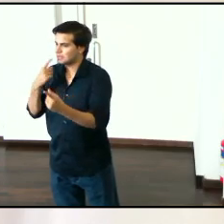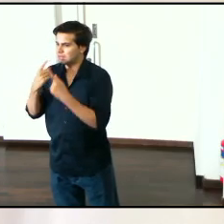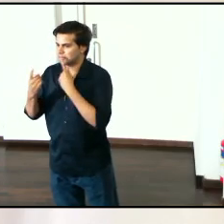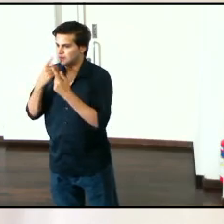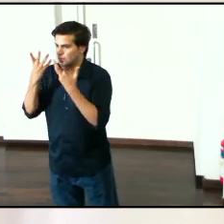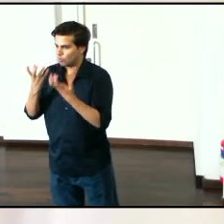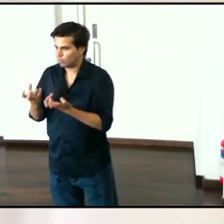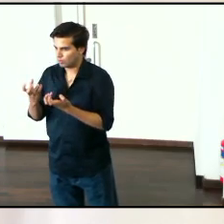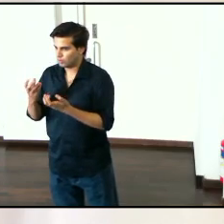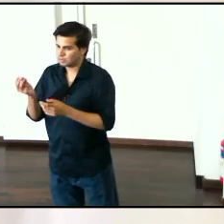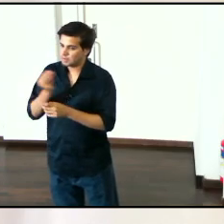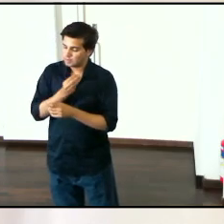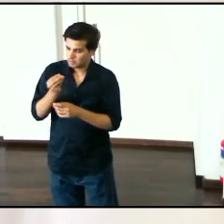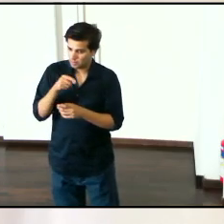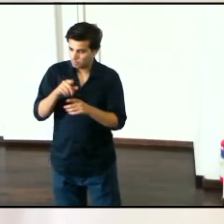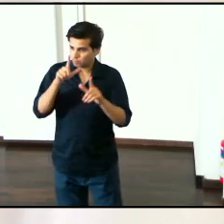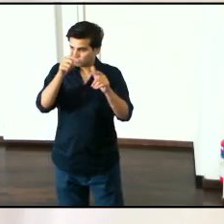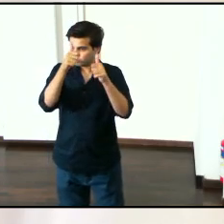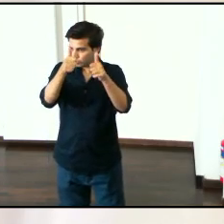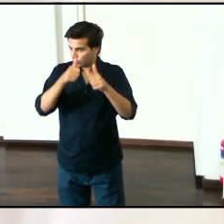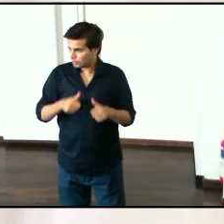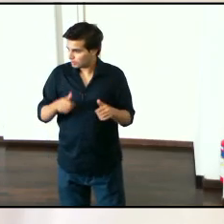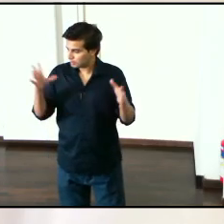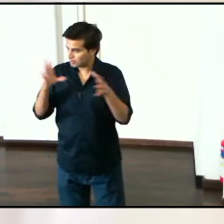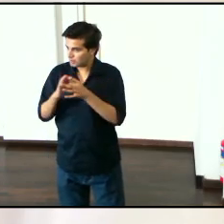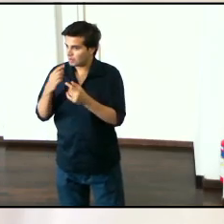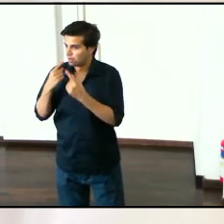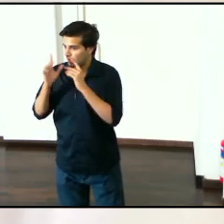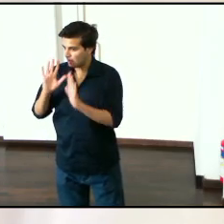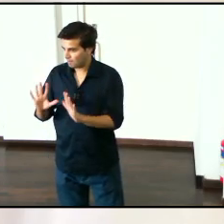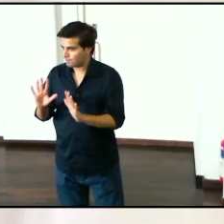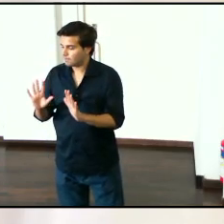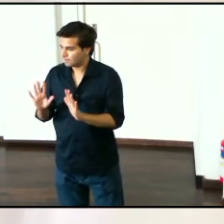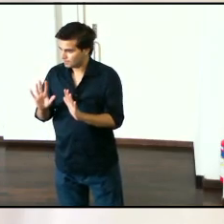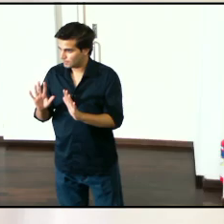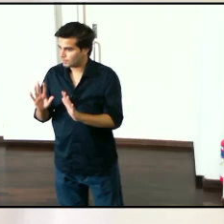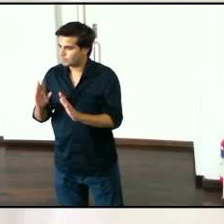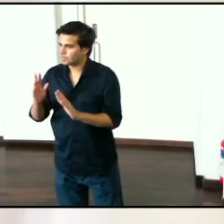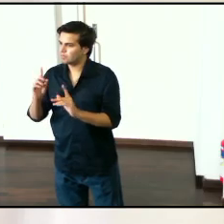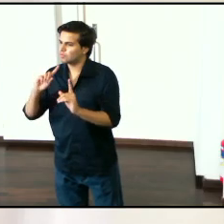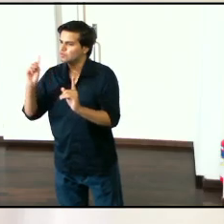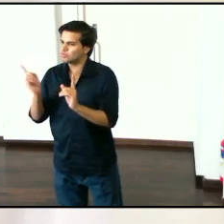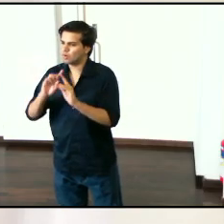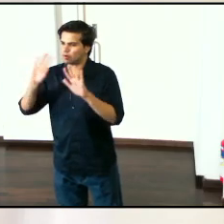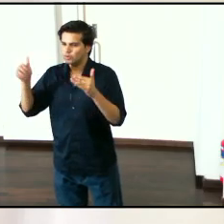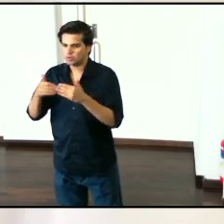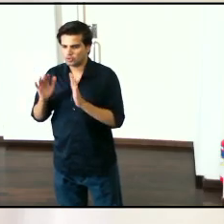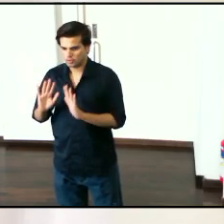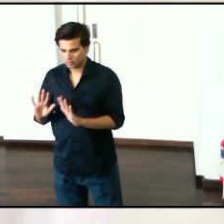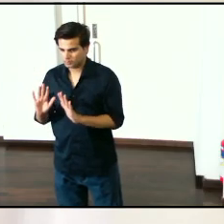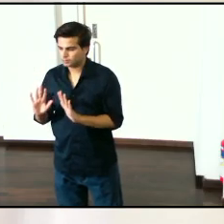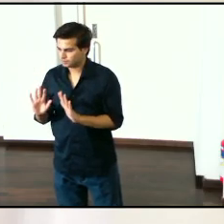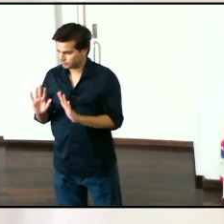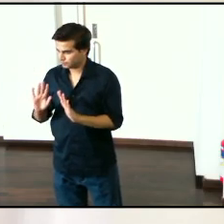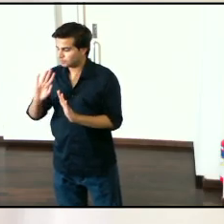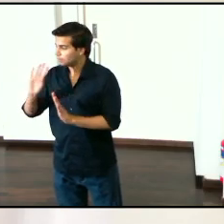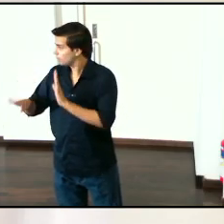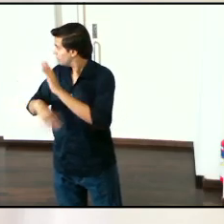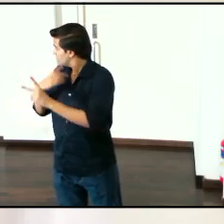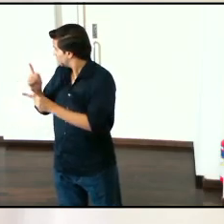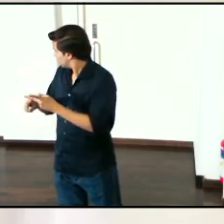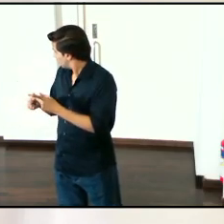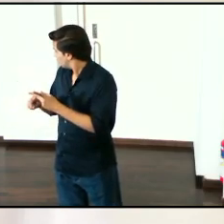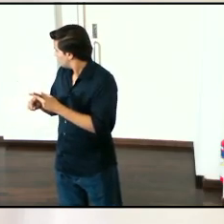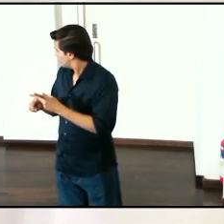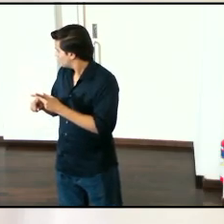least, from those posters, just as a kind of small illustration. And then I have some posters